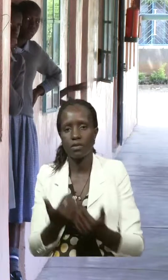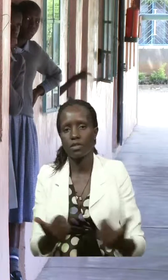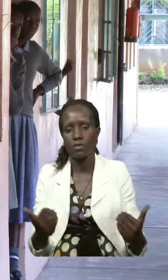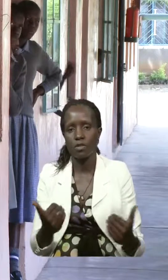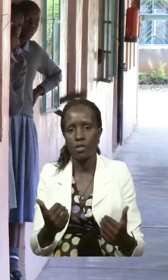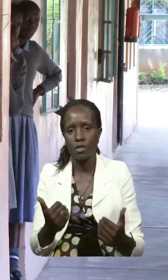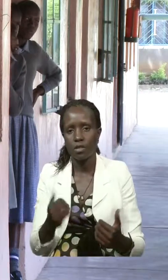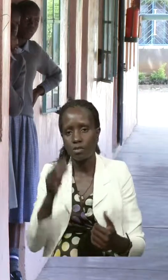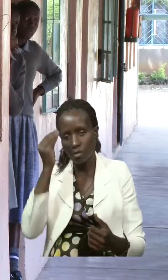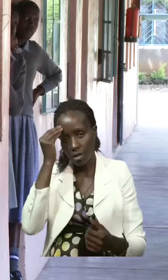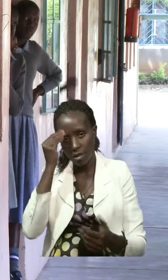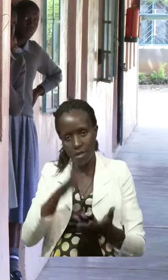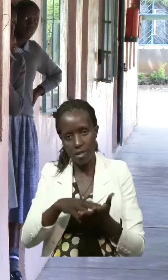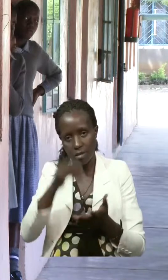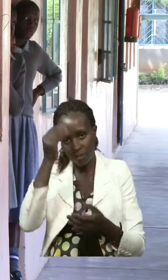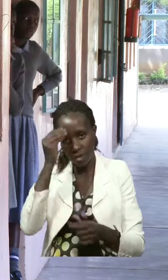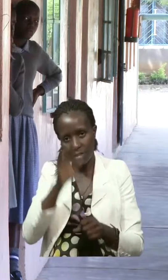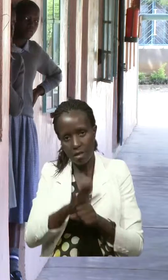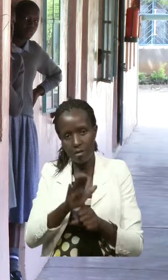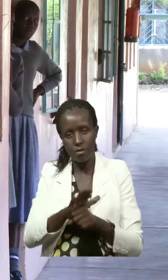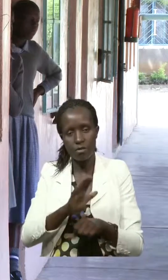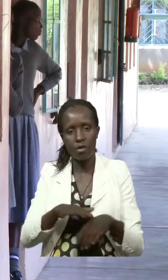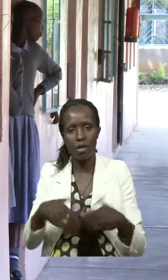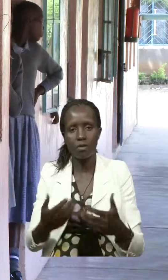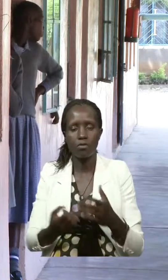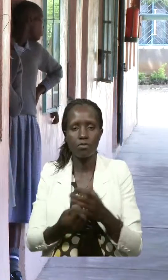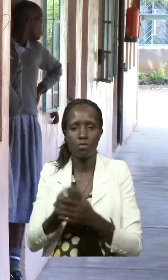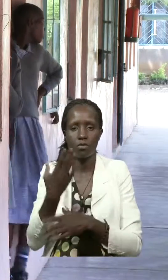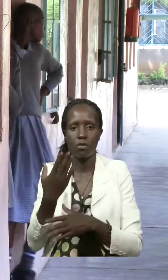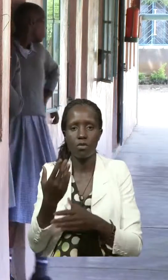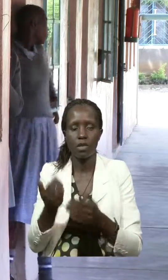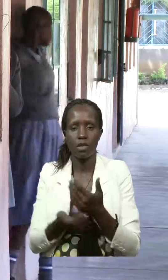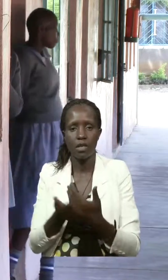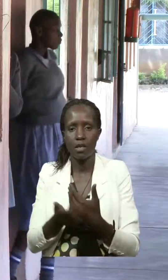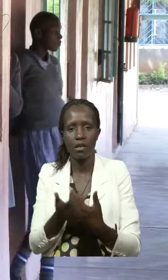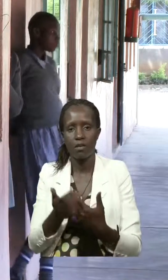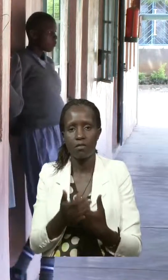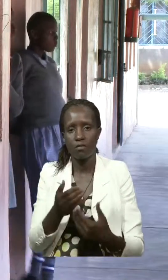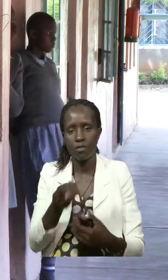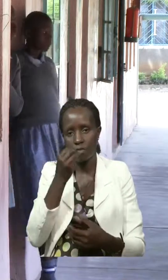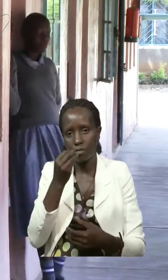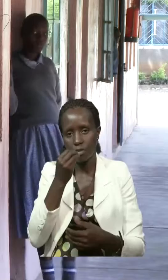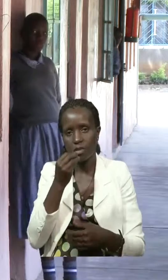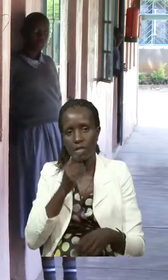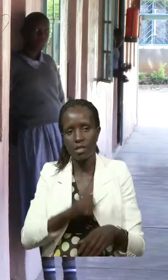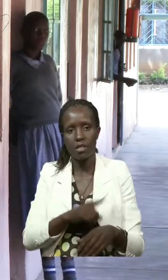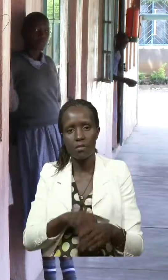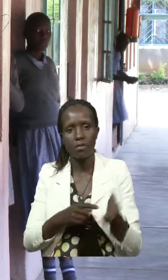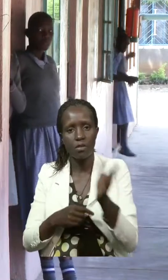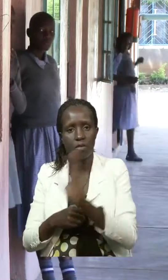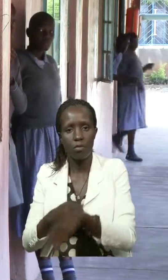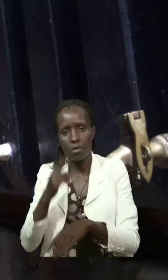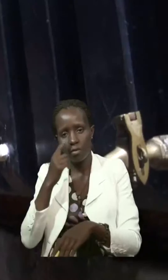for learning, and they have learned a lot on how to grow and take care of crops. And I believe when they go to